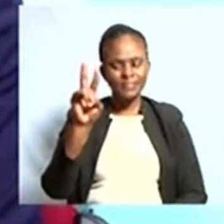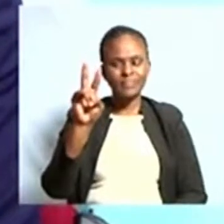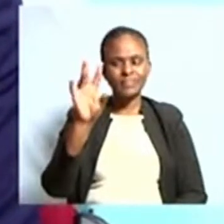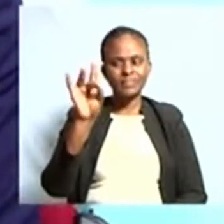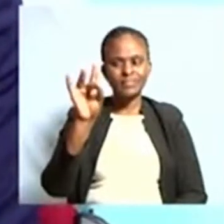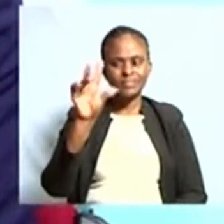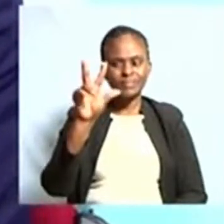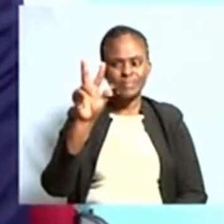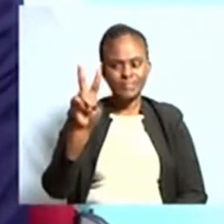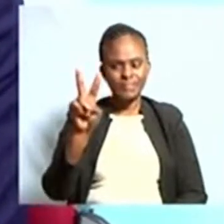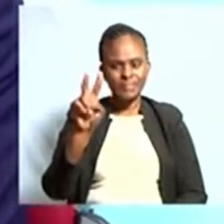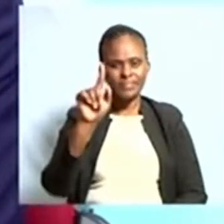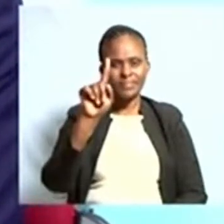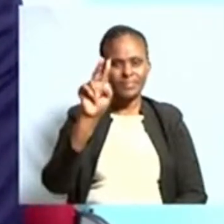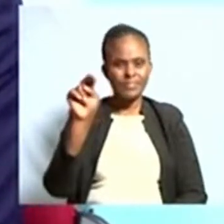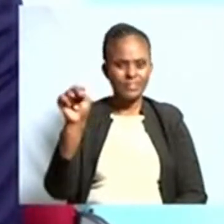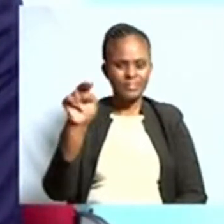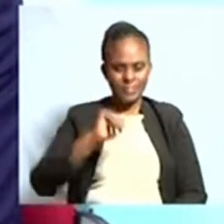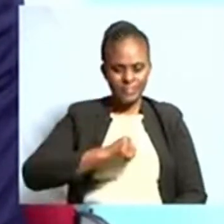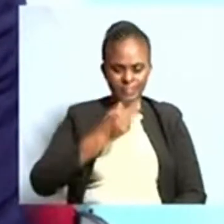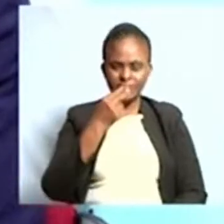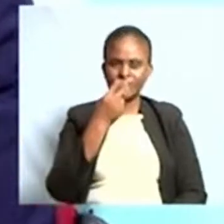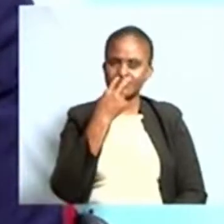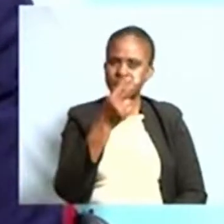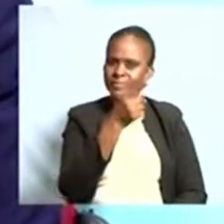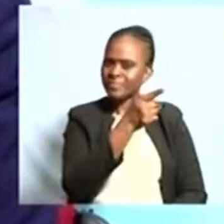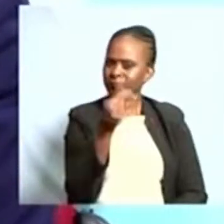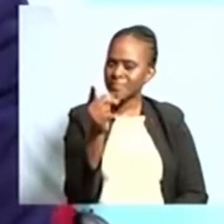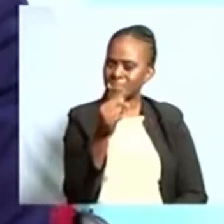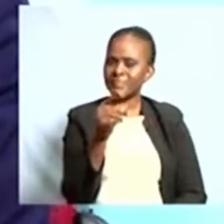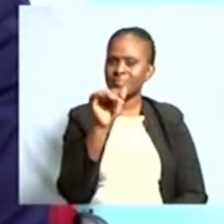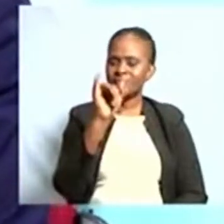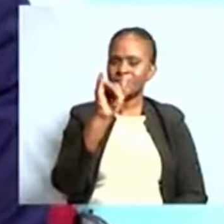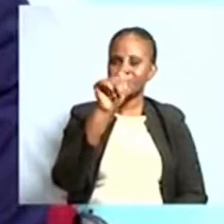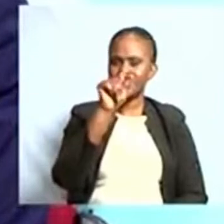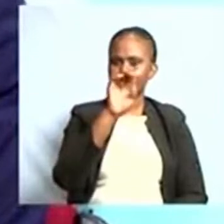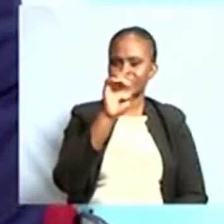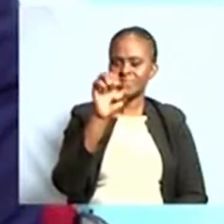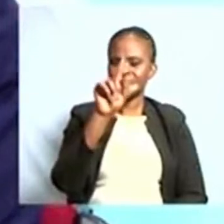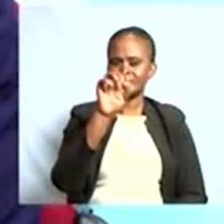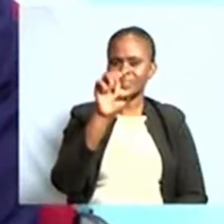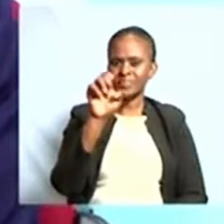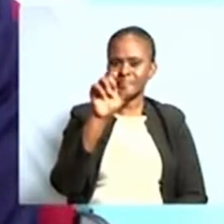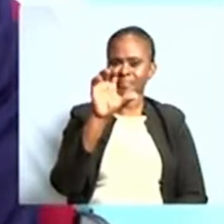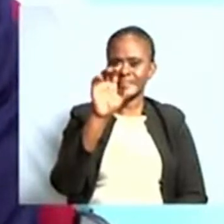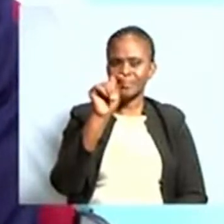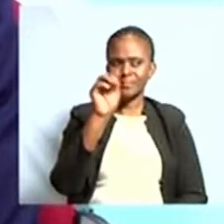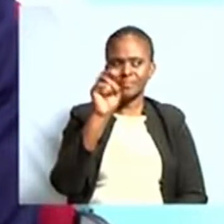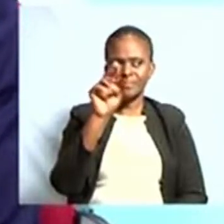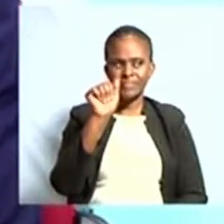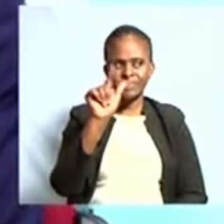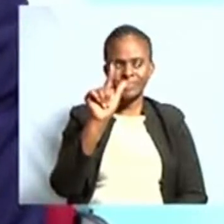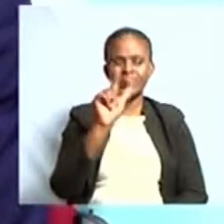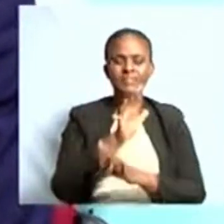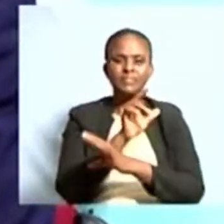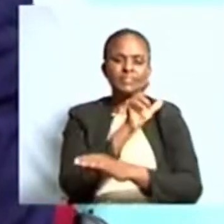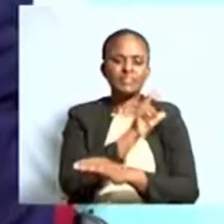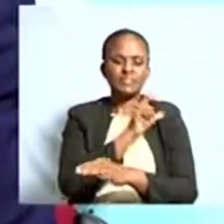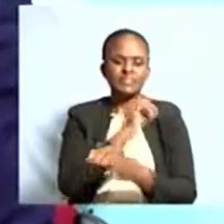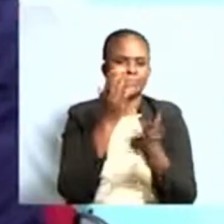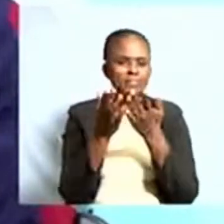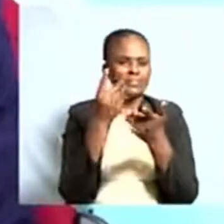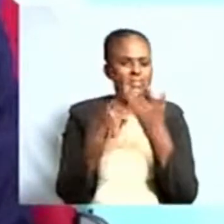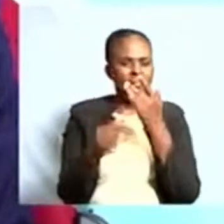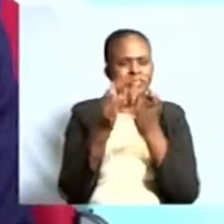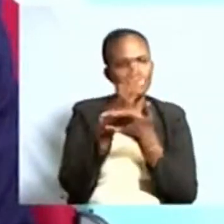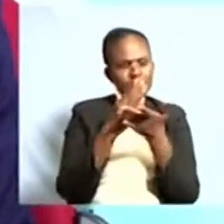0772-832-122. We are looking at the intellectual property unit of the Zambia police. So maybe what are